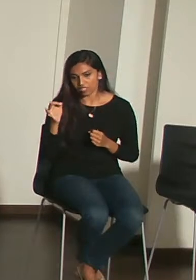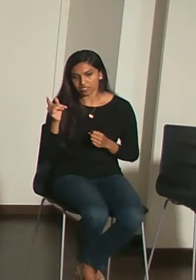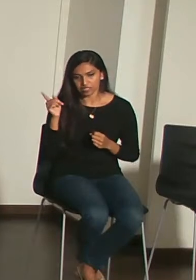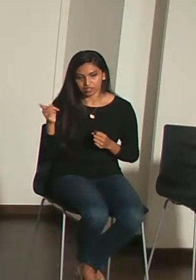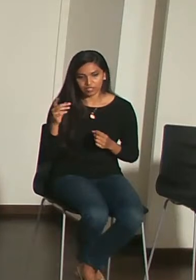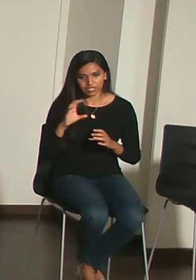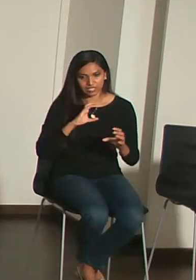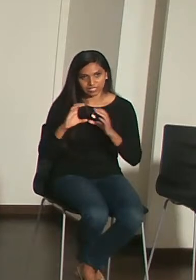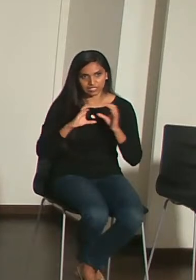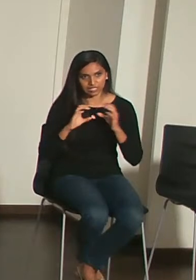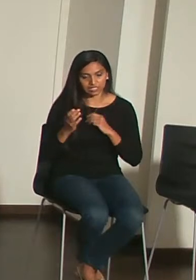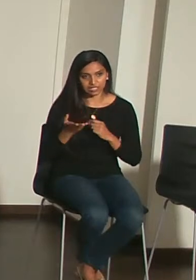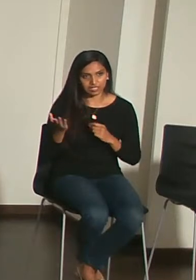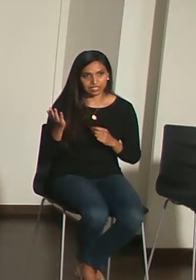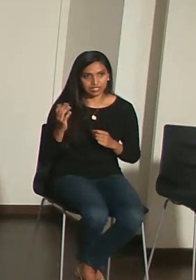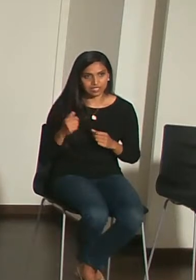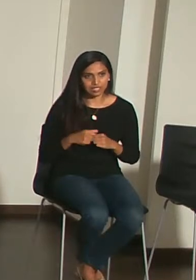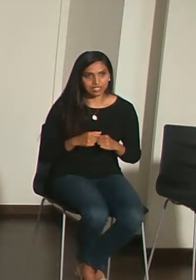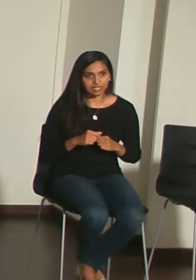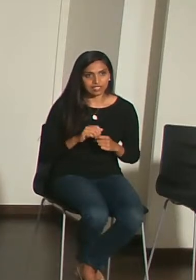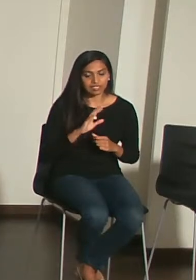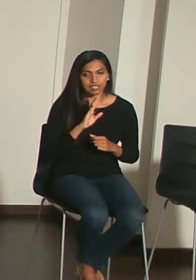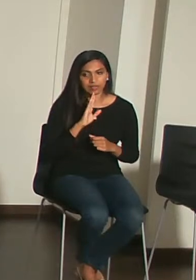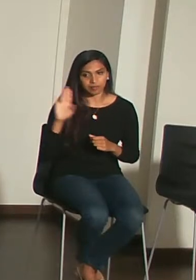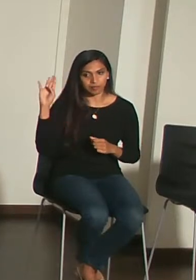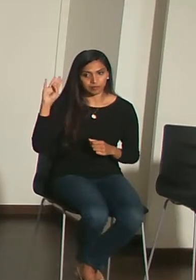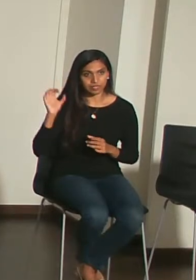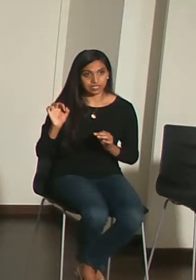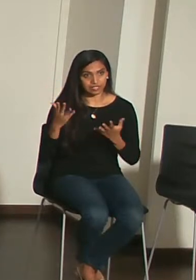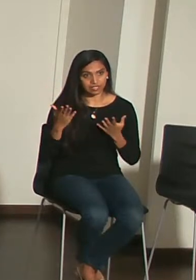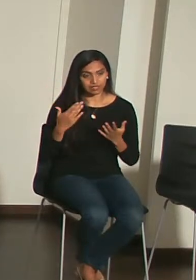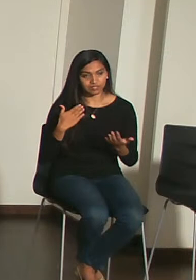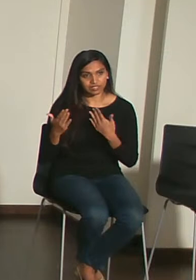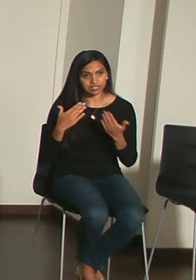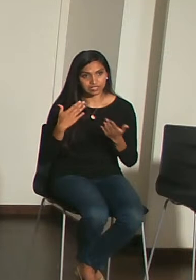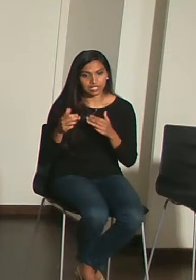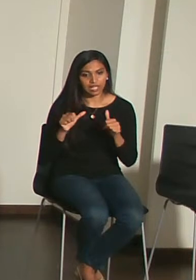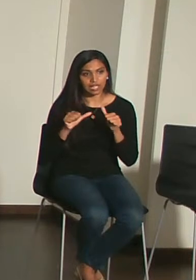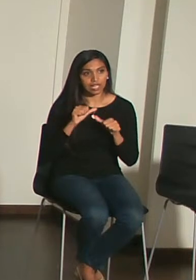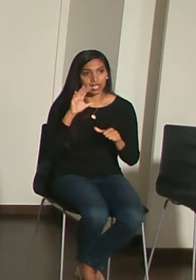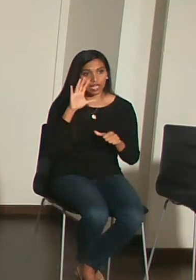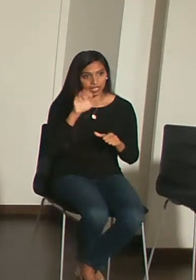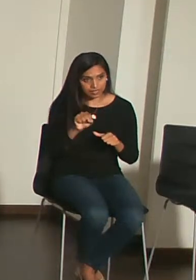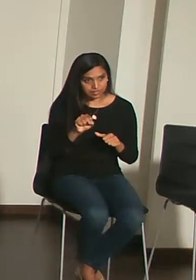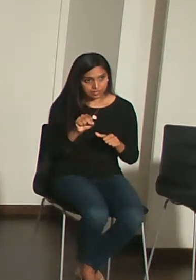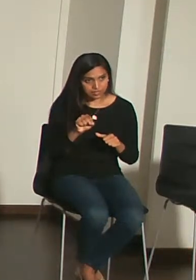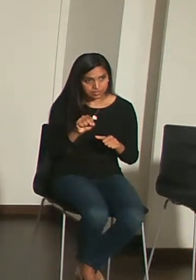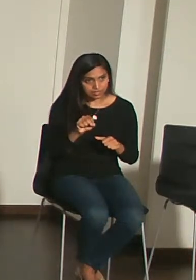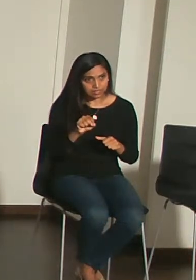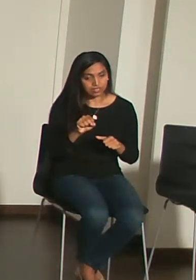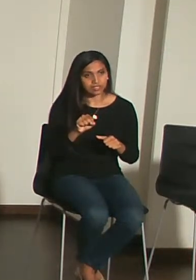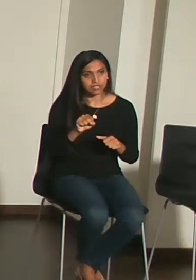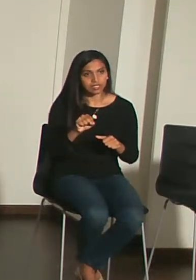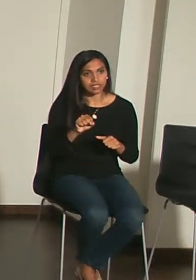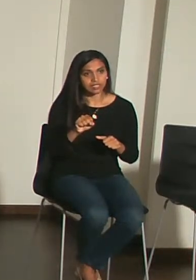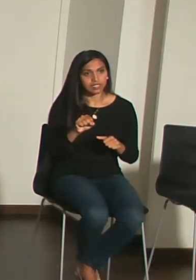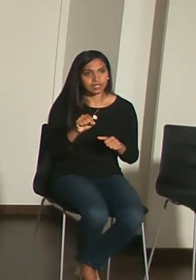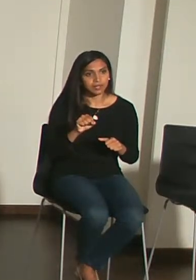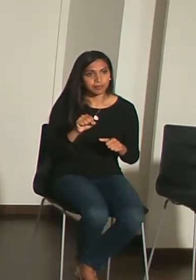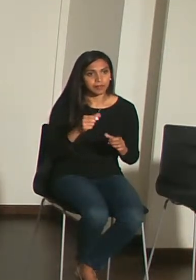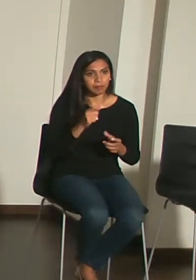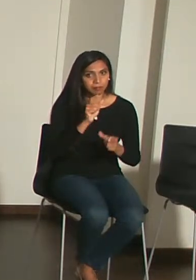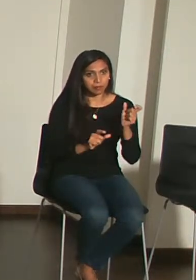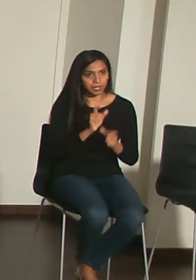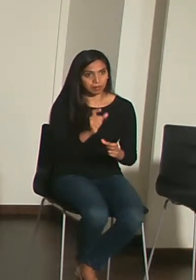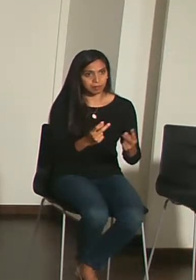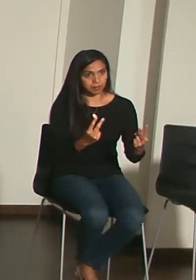were discussing from the beginning about access in terms of when like audiences